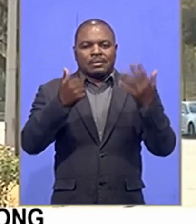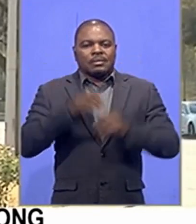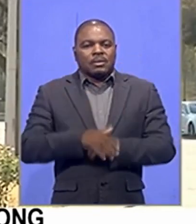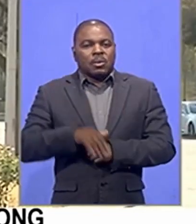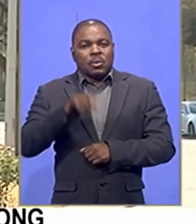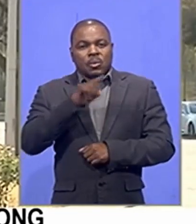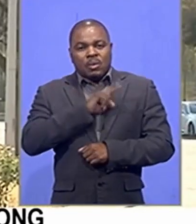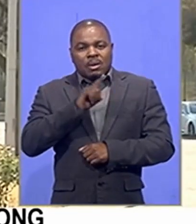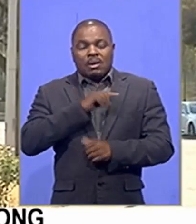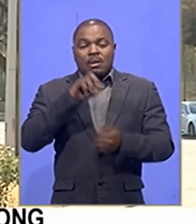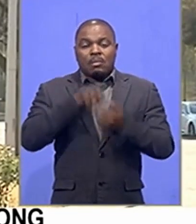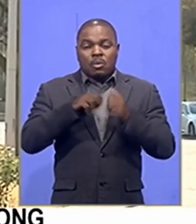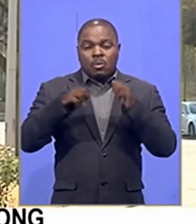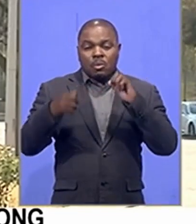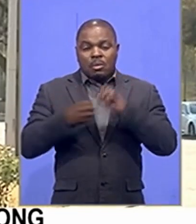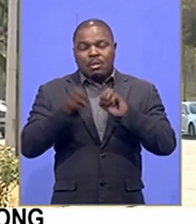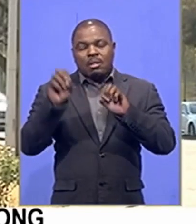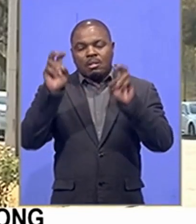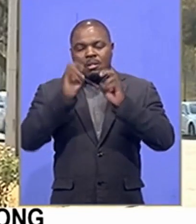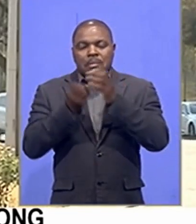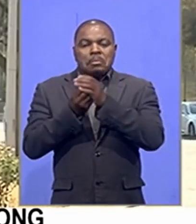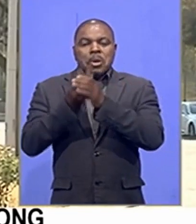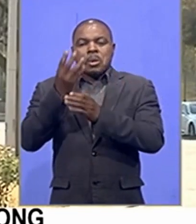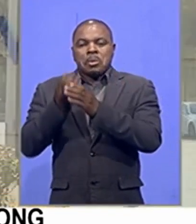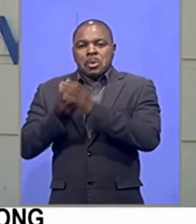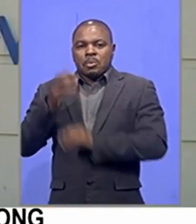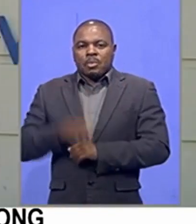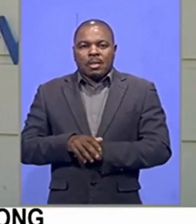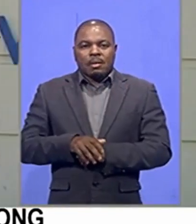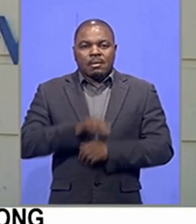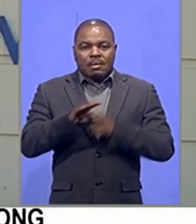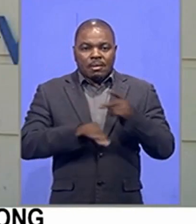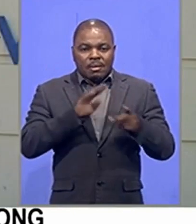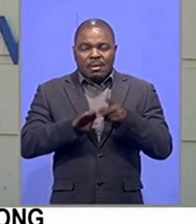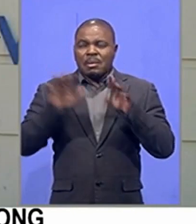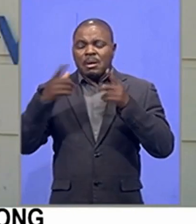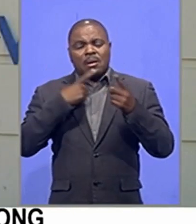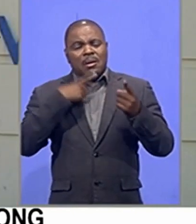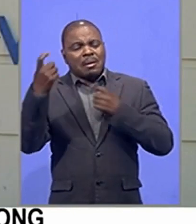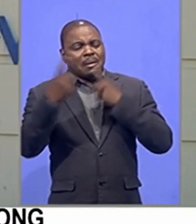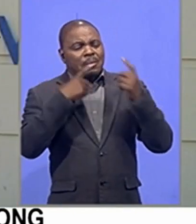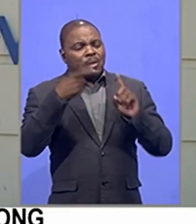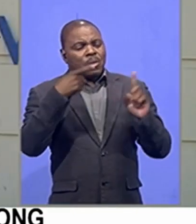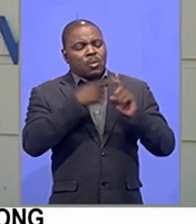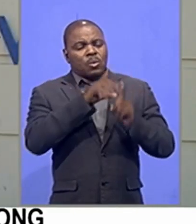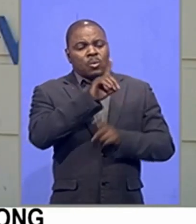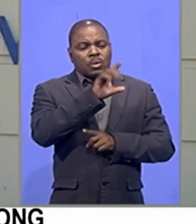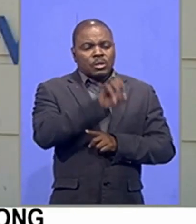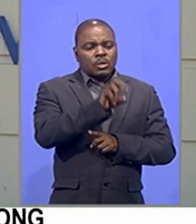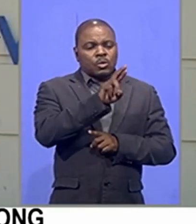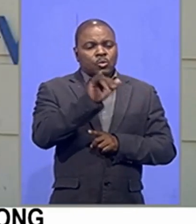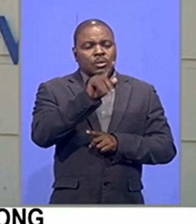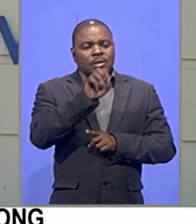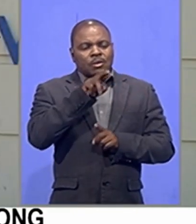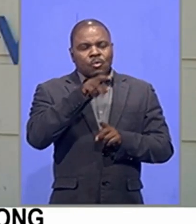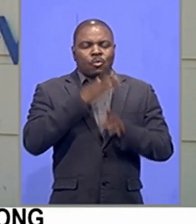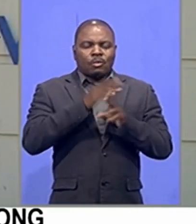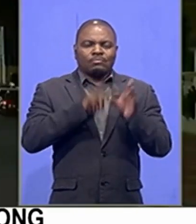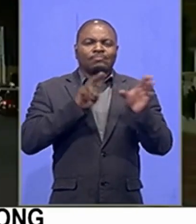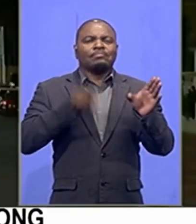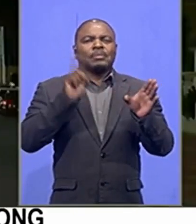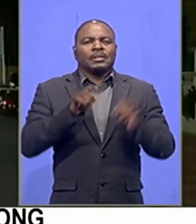morago ga go itemogela mathata a go fehla mohlagase. Seo se matlafaditše kgoeletšo ya gore the Ruyter a tlošwe maemong a gagwe. The